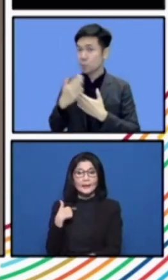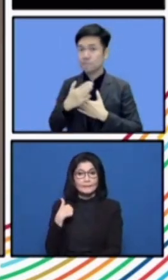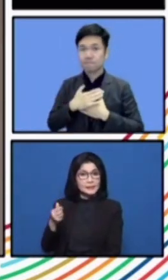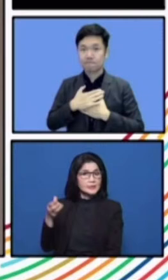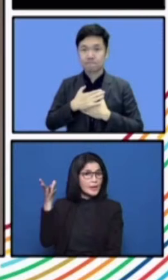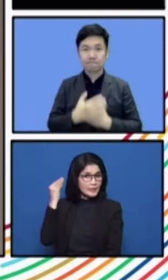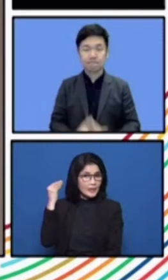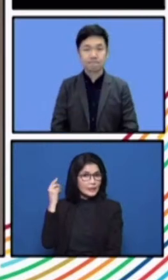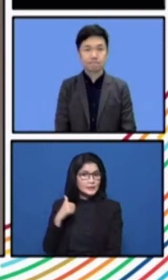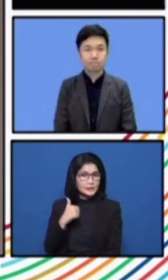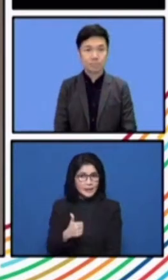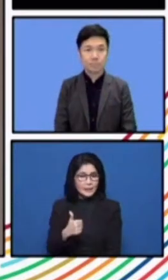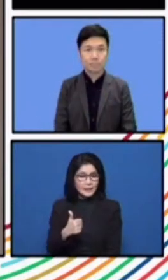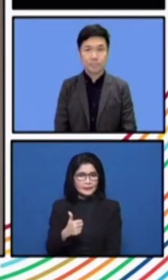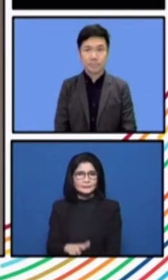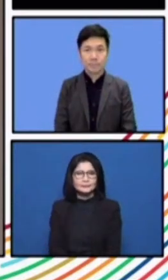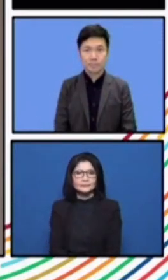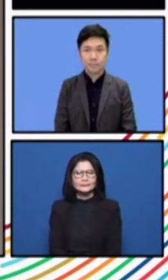yes